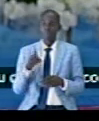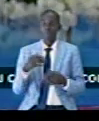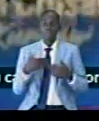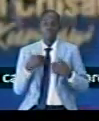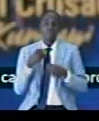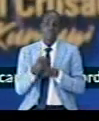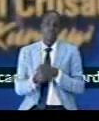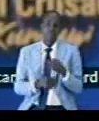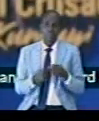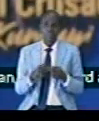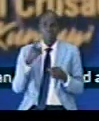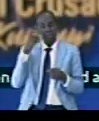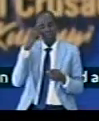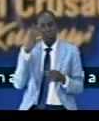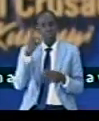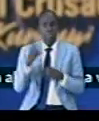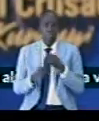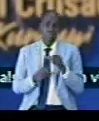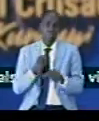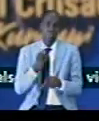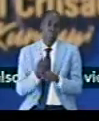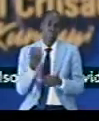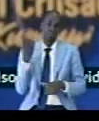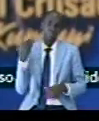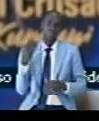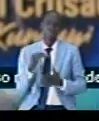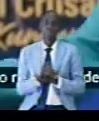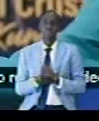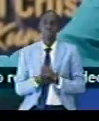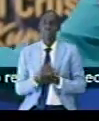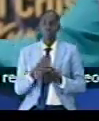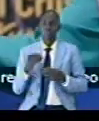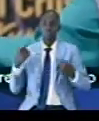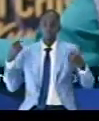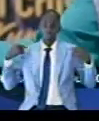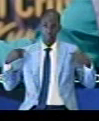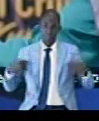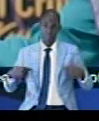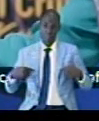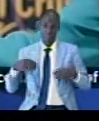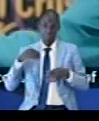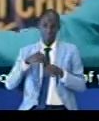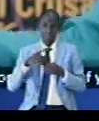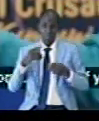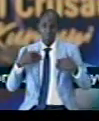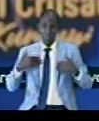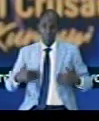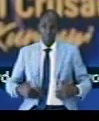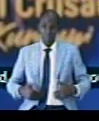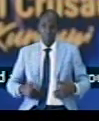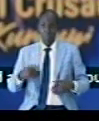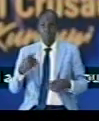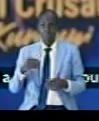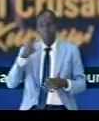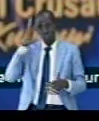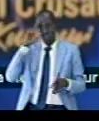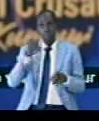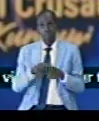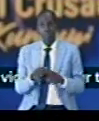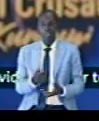You don't reach 7 years ago. The pain is my body. My brother was carrying me up and